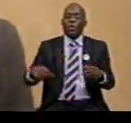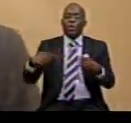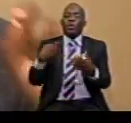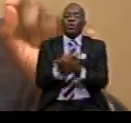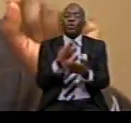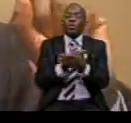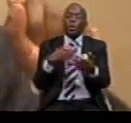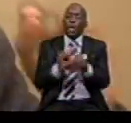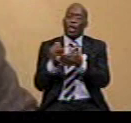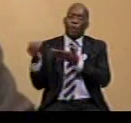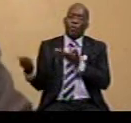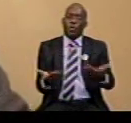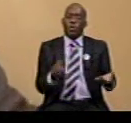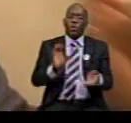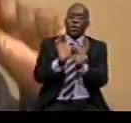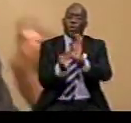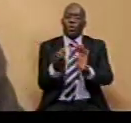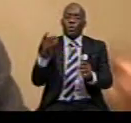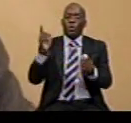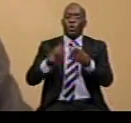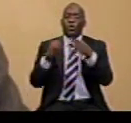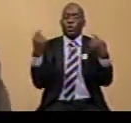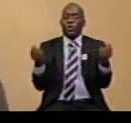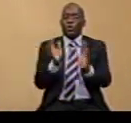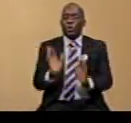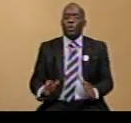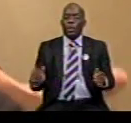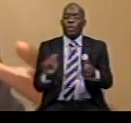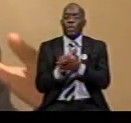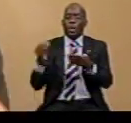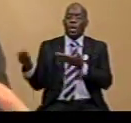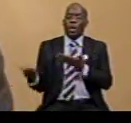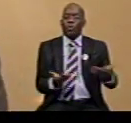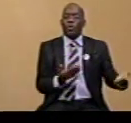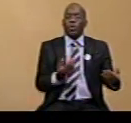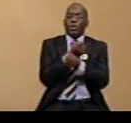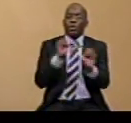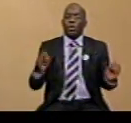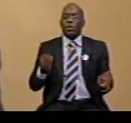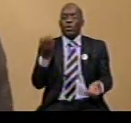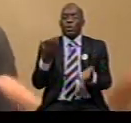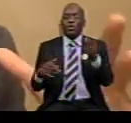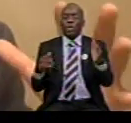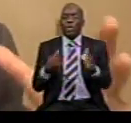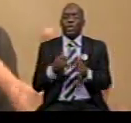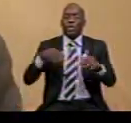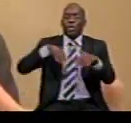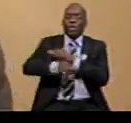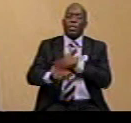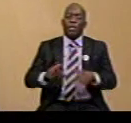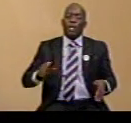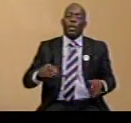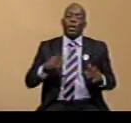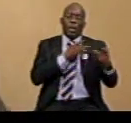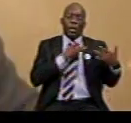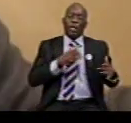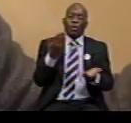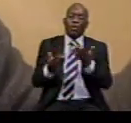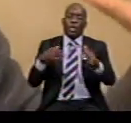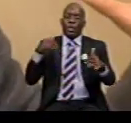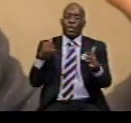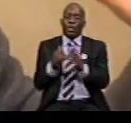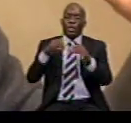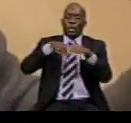sinners, that bring liberation, that bring salvation, may it penetrate heart, may it penetrate souls in